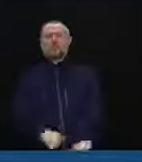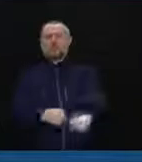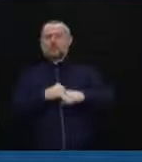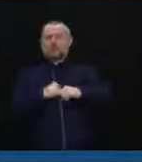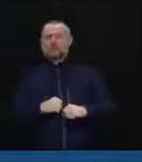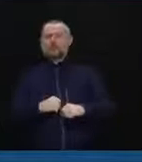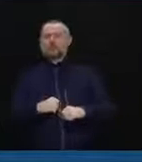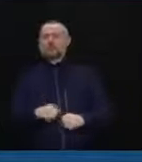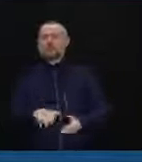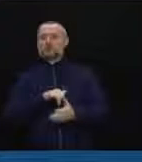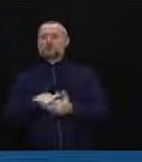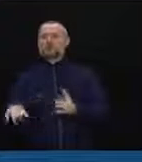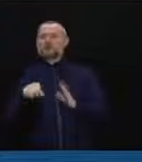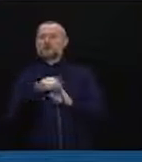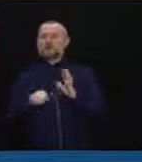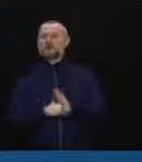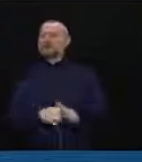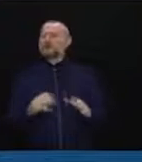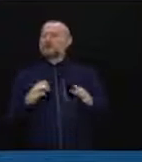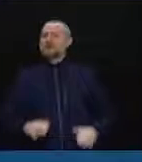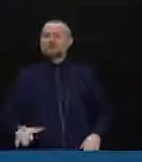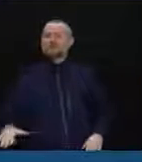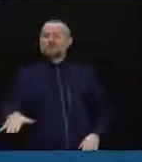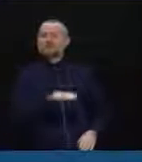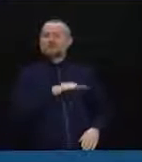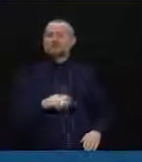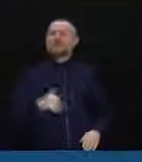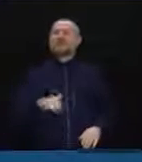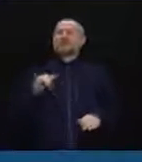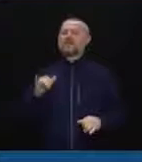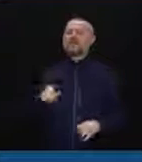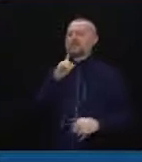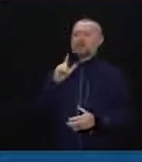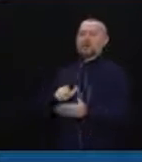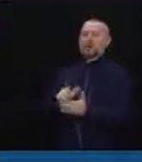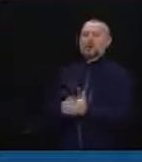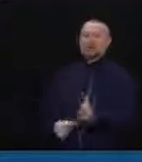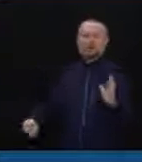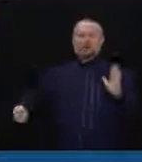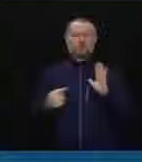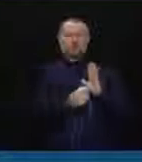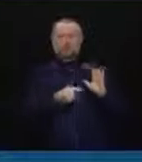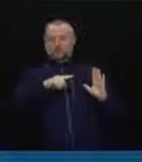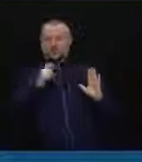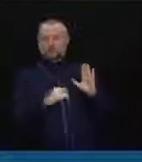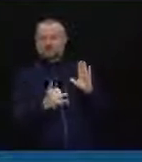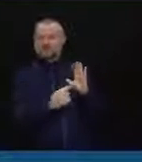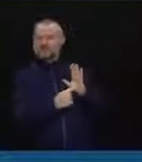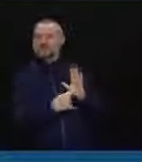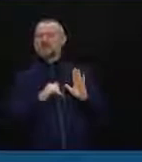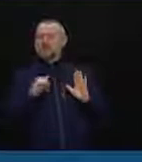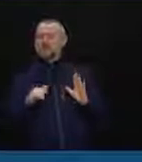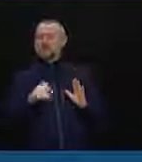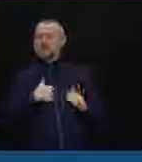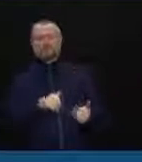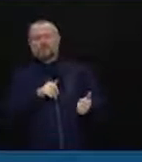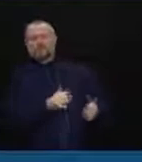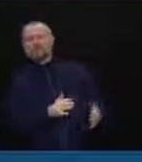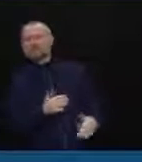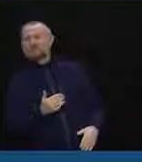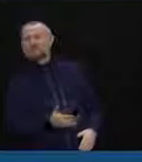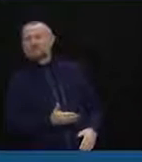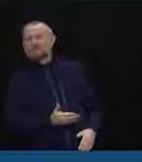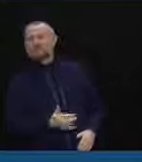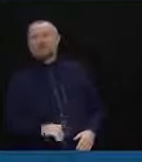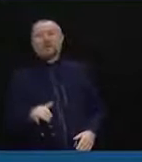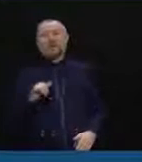That is questioned in the lawsuit, and I believe we'll be victorious to establish that very basic premise that has guided this state through a